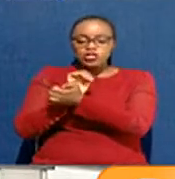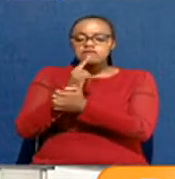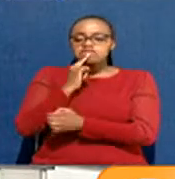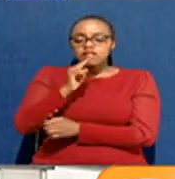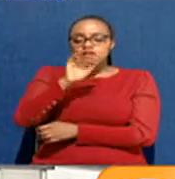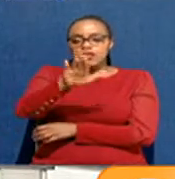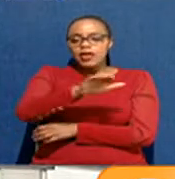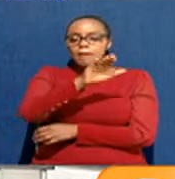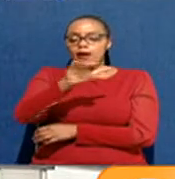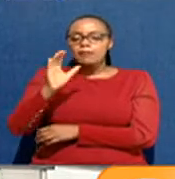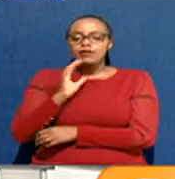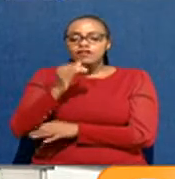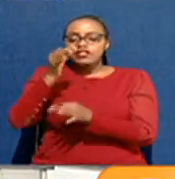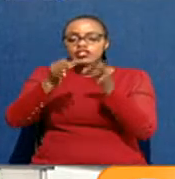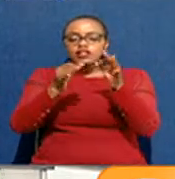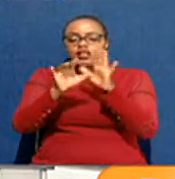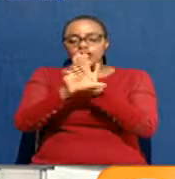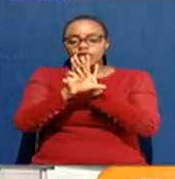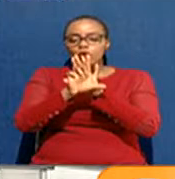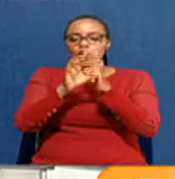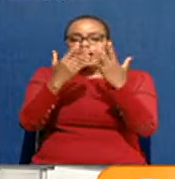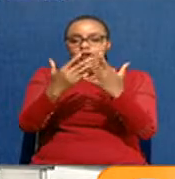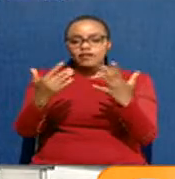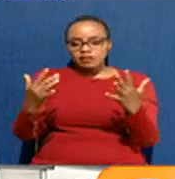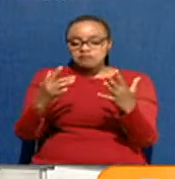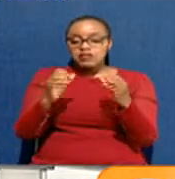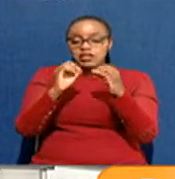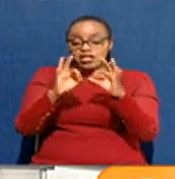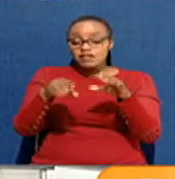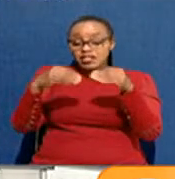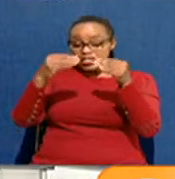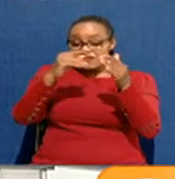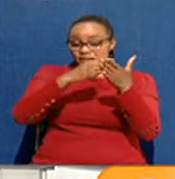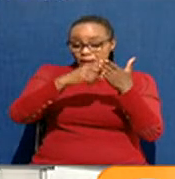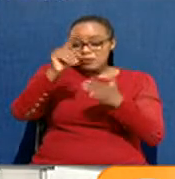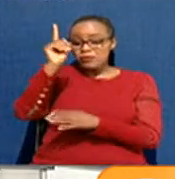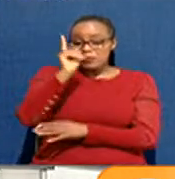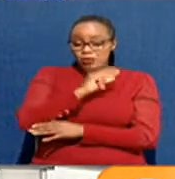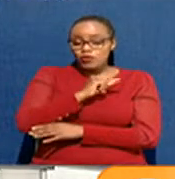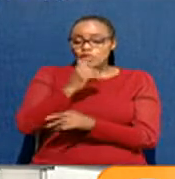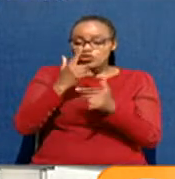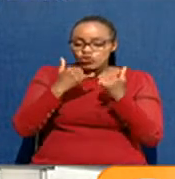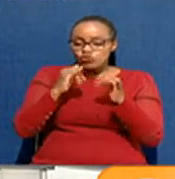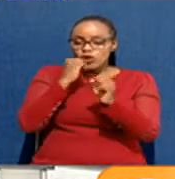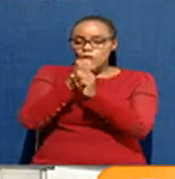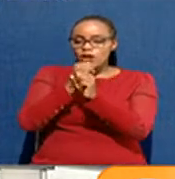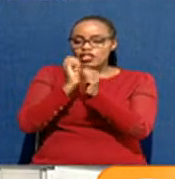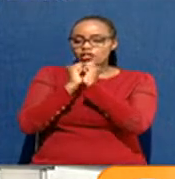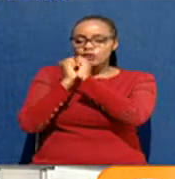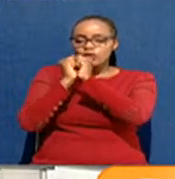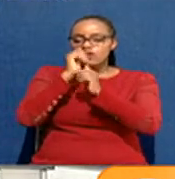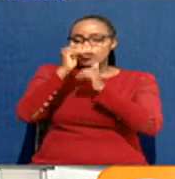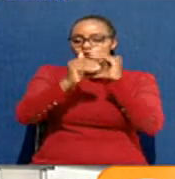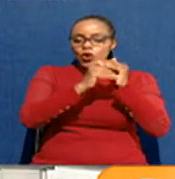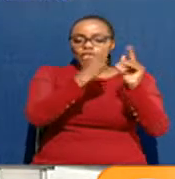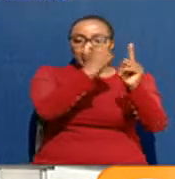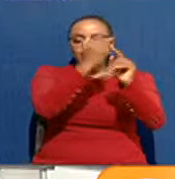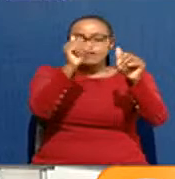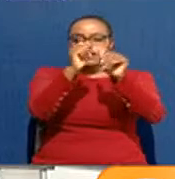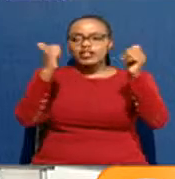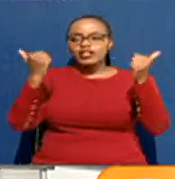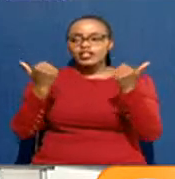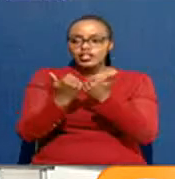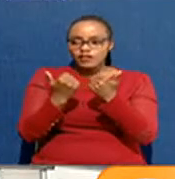Parliamentary Committee on Justice and Legal Affairs that if given the nod, he will strive to work together with all agencies in the